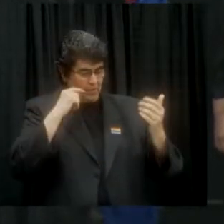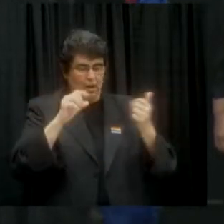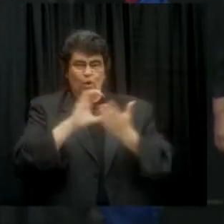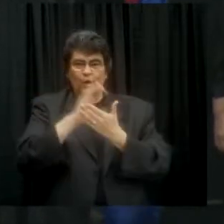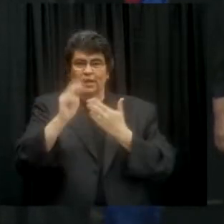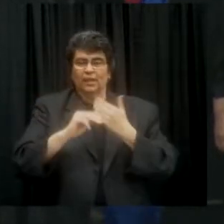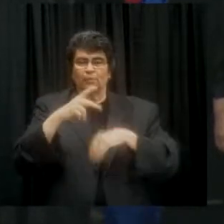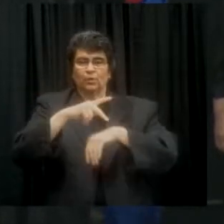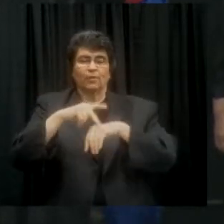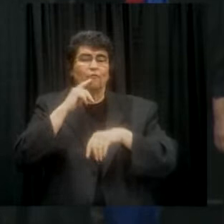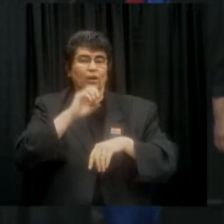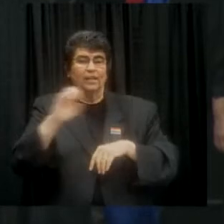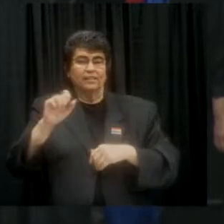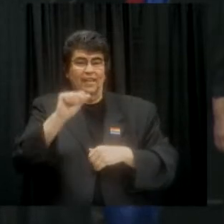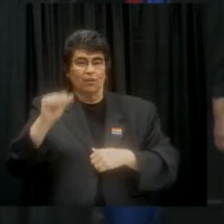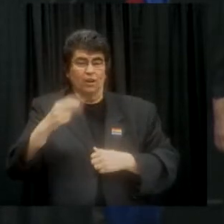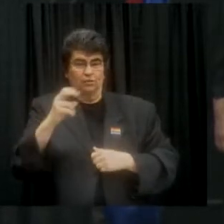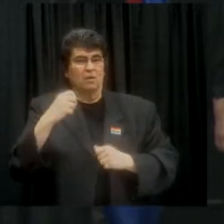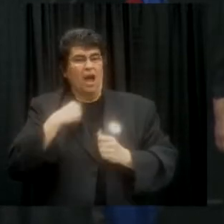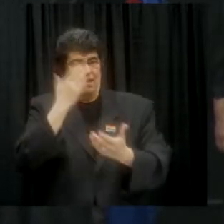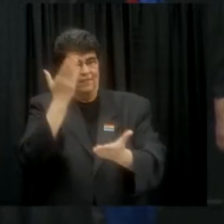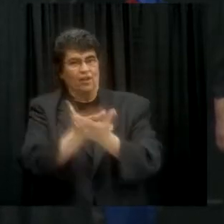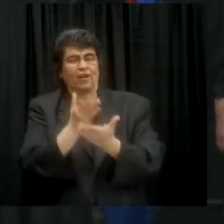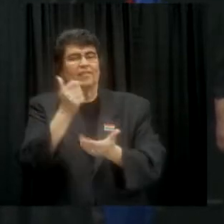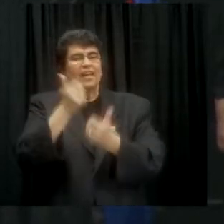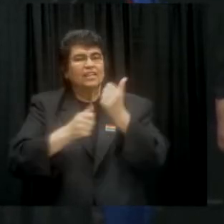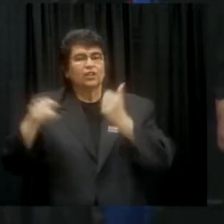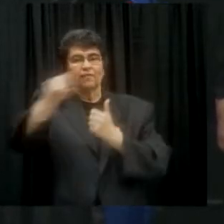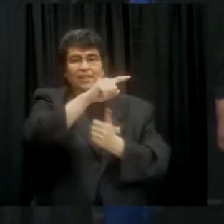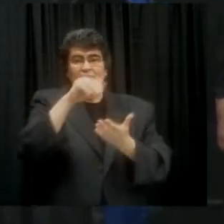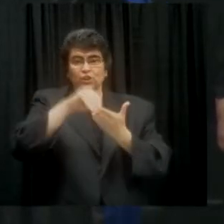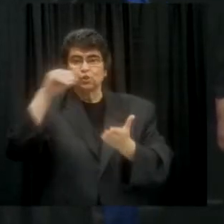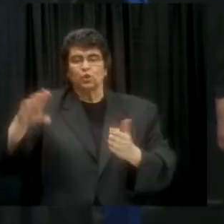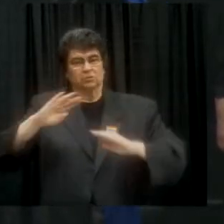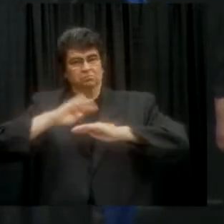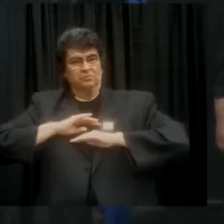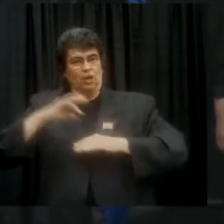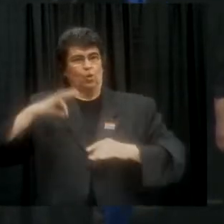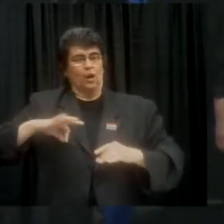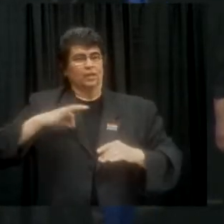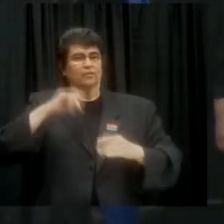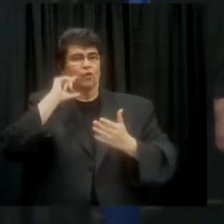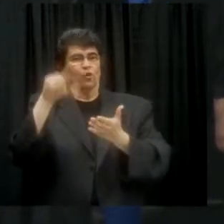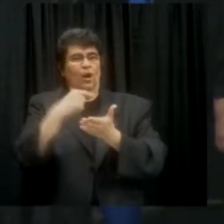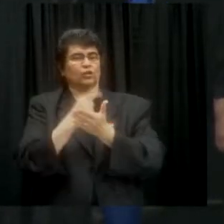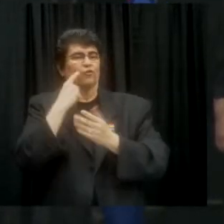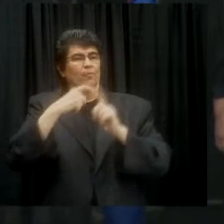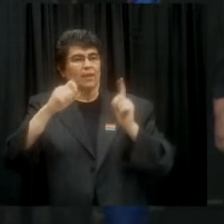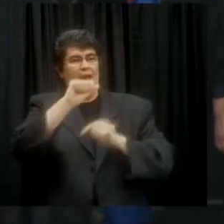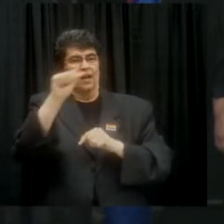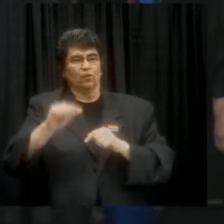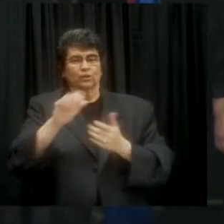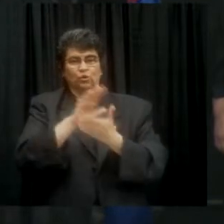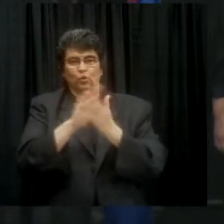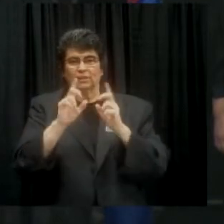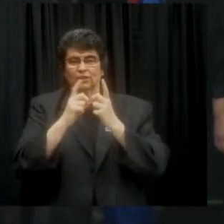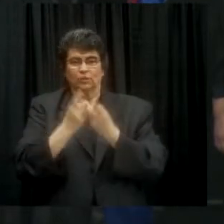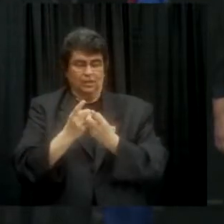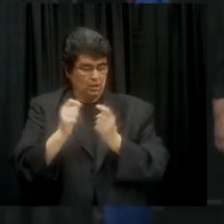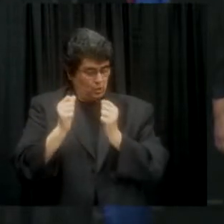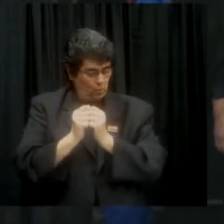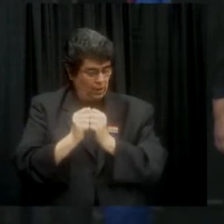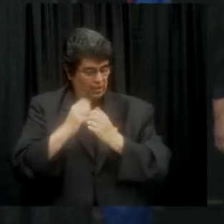High School, I verify that each of these students has met the credit requirements for graduation from the Anchorage School District. It's